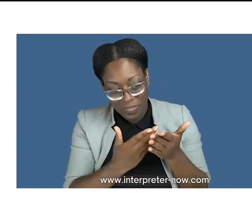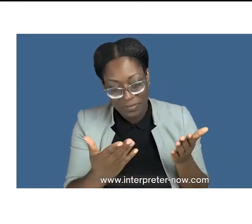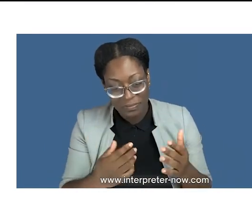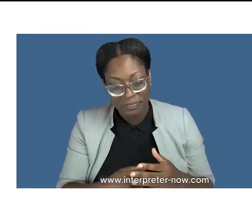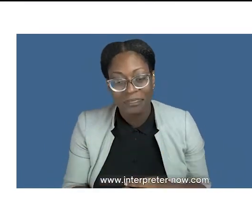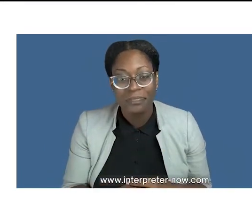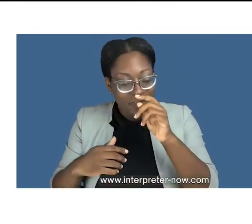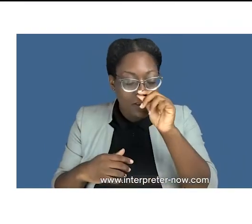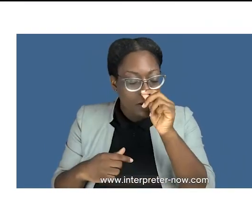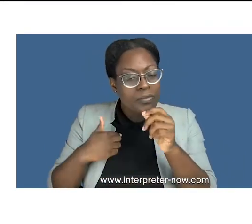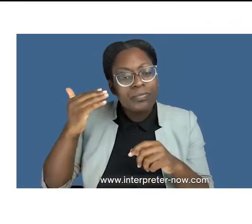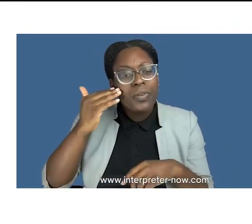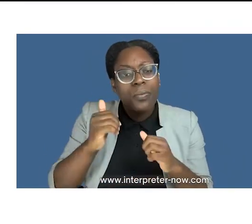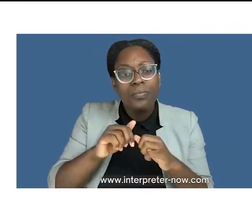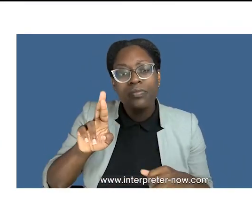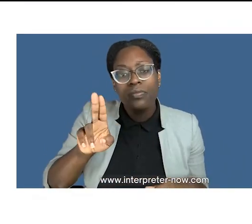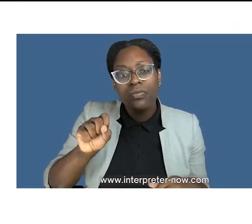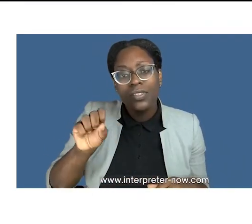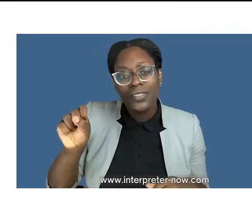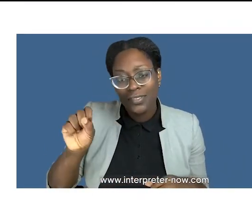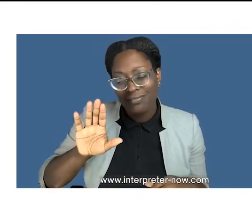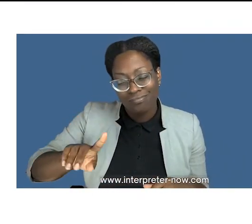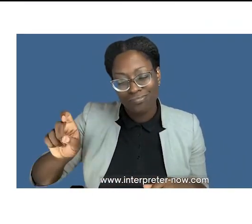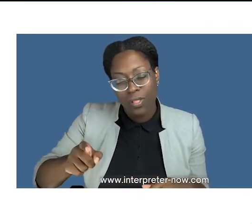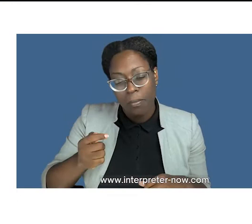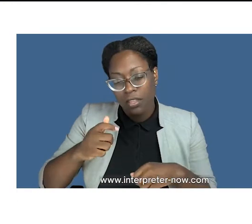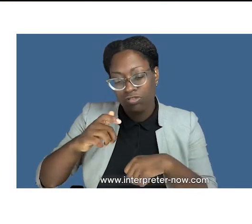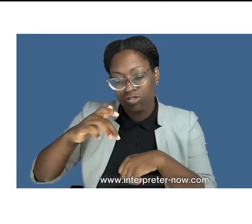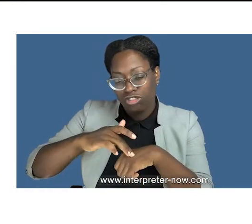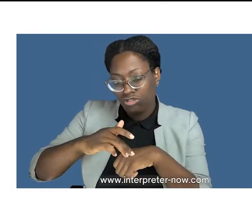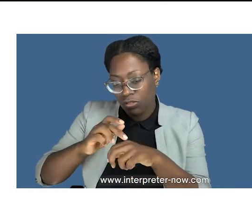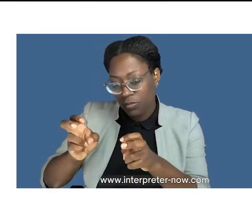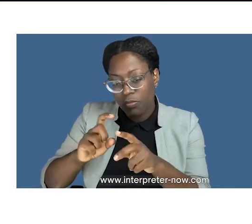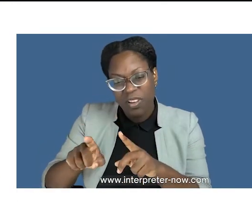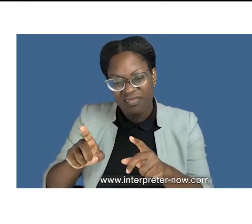that was great. So I know we touched upon it a little with Ross' questions,